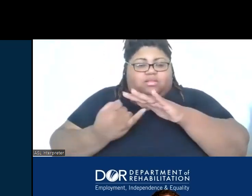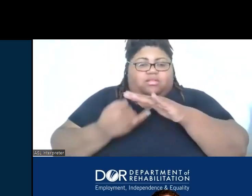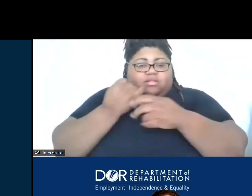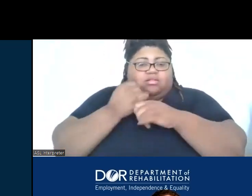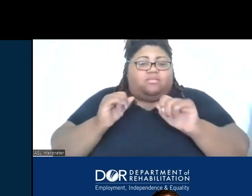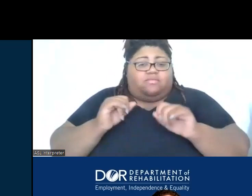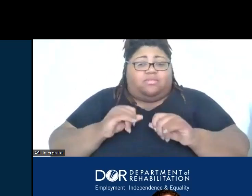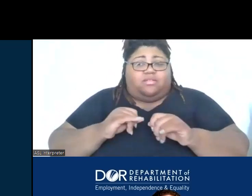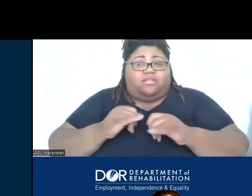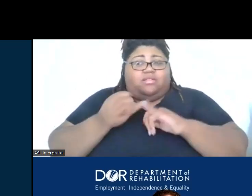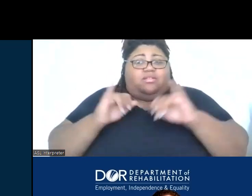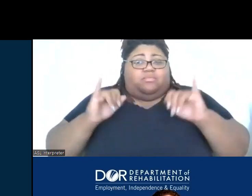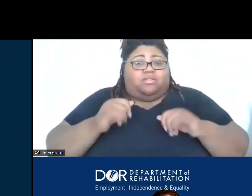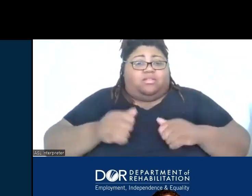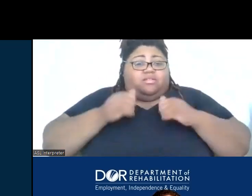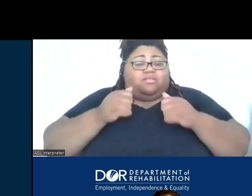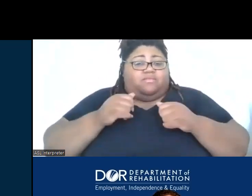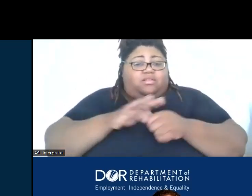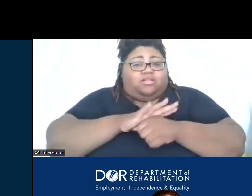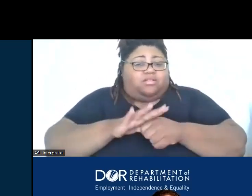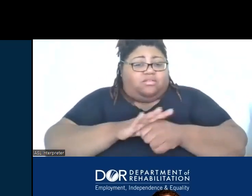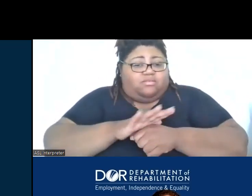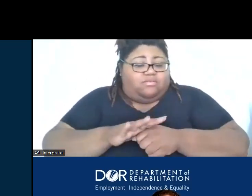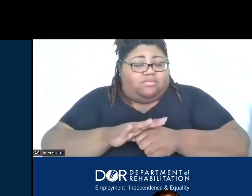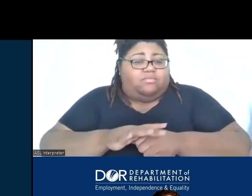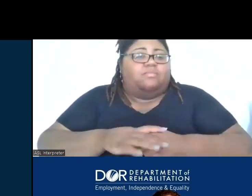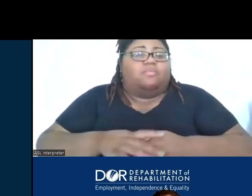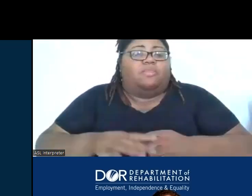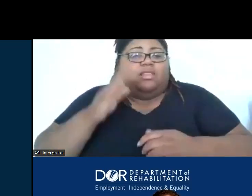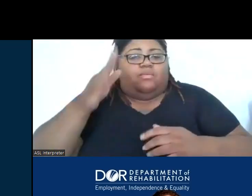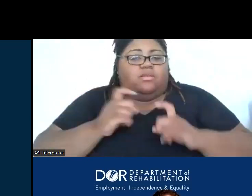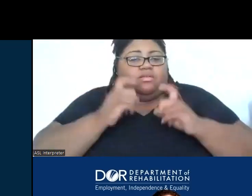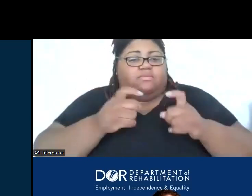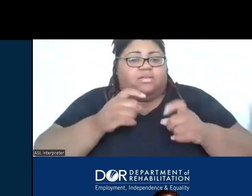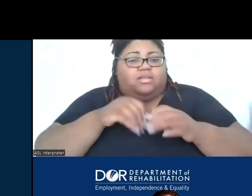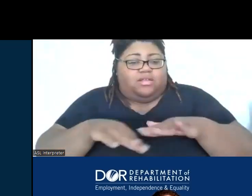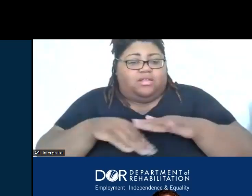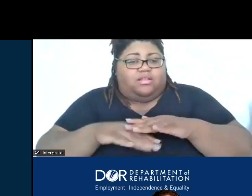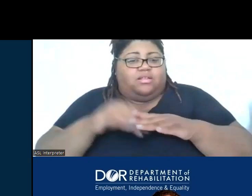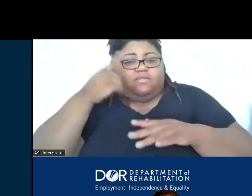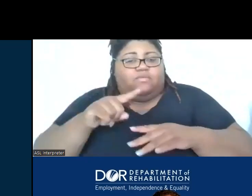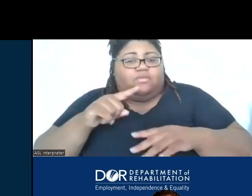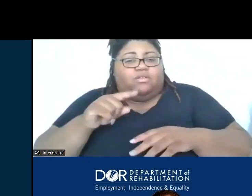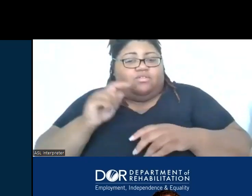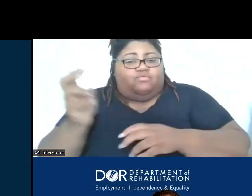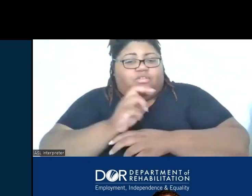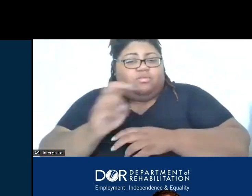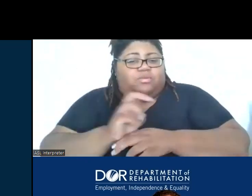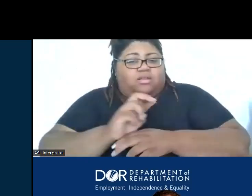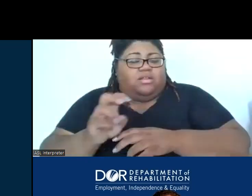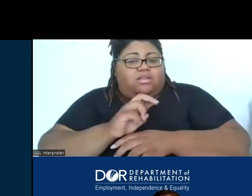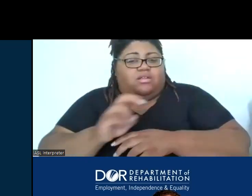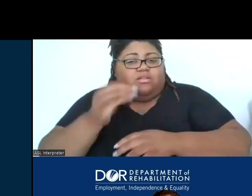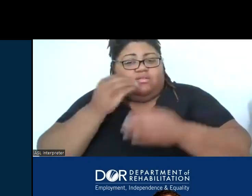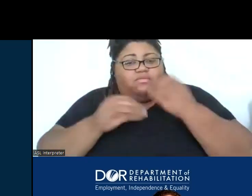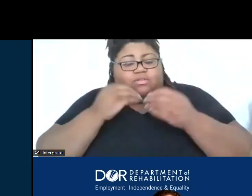centers also will provide access to transportation, access to food services if people